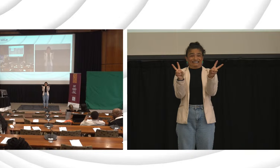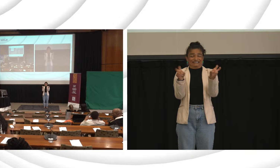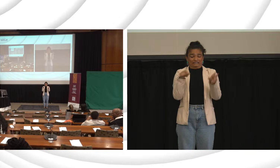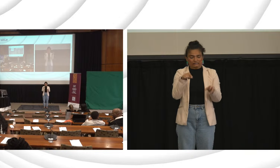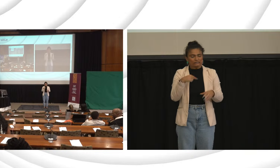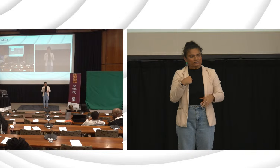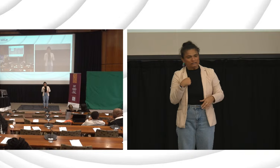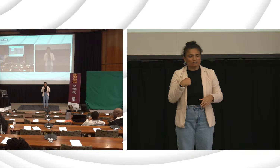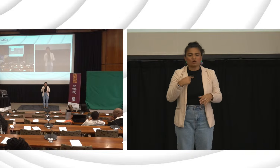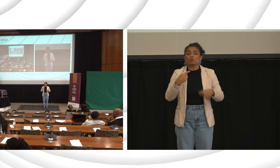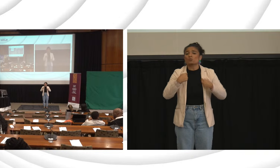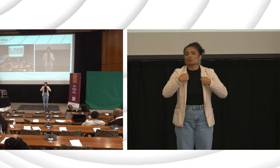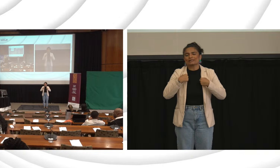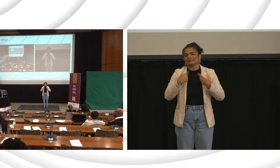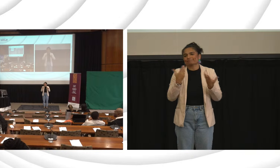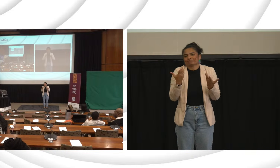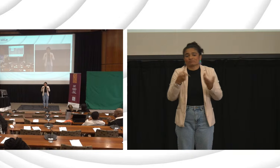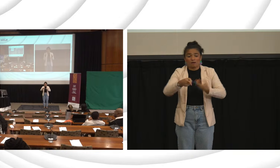The copyright issue,